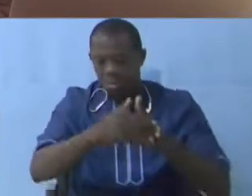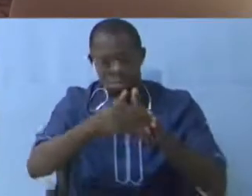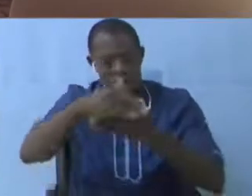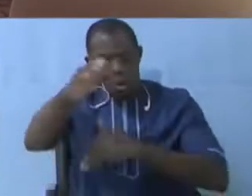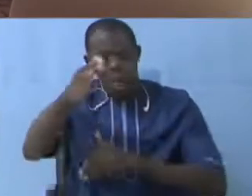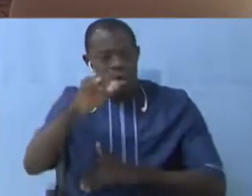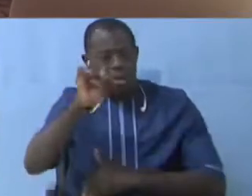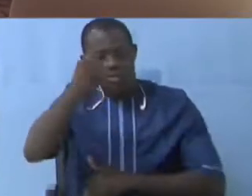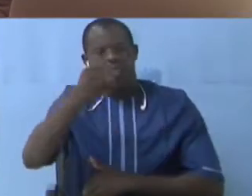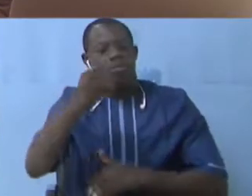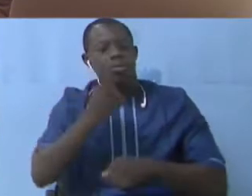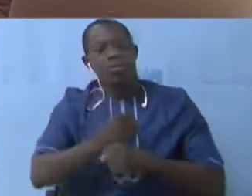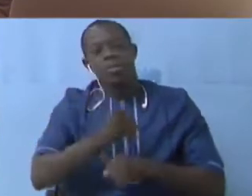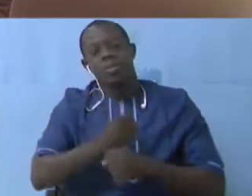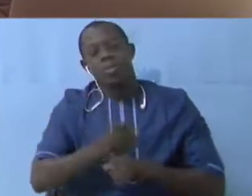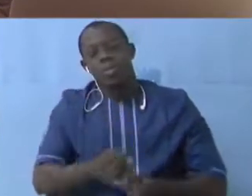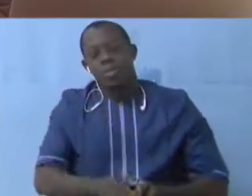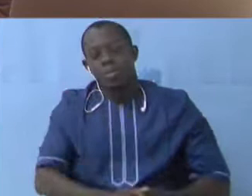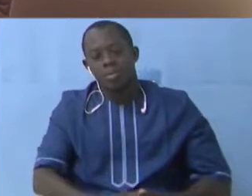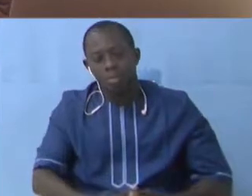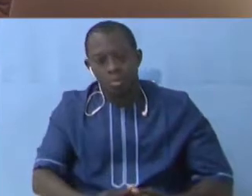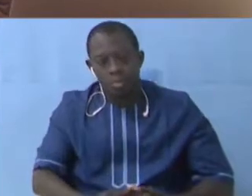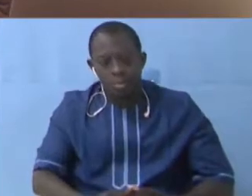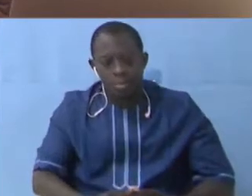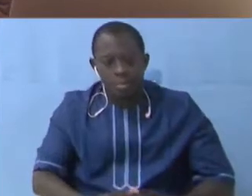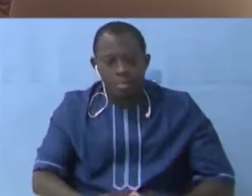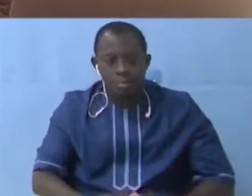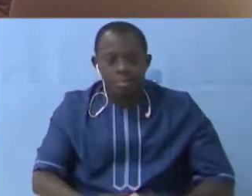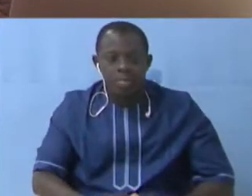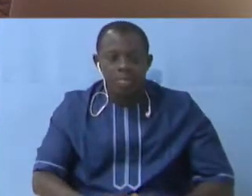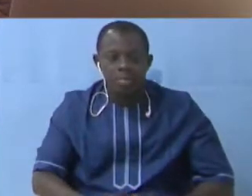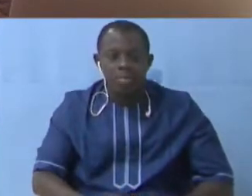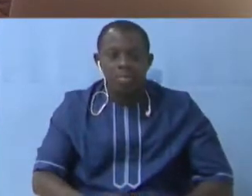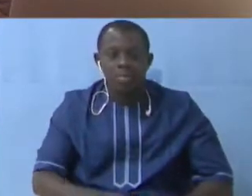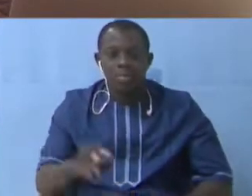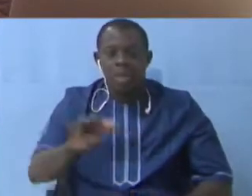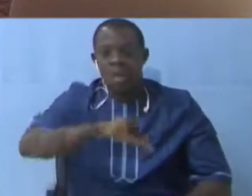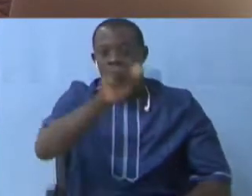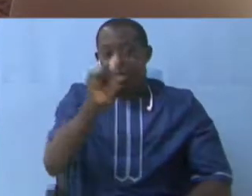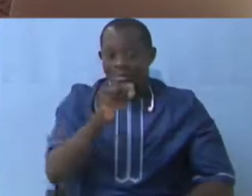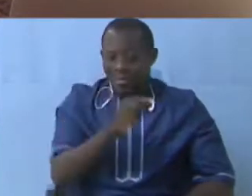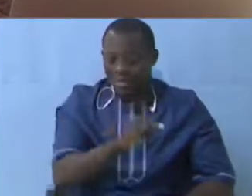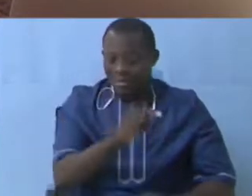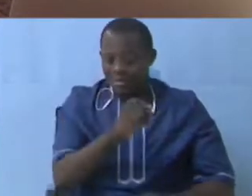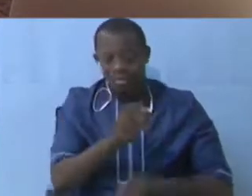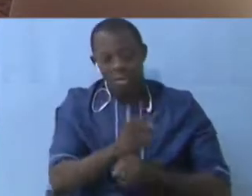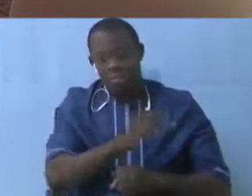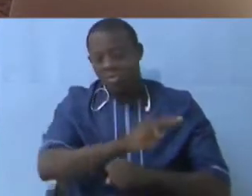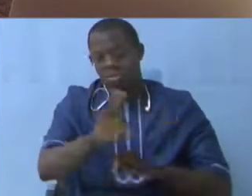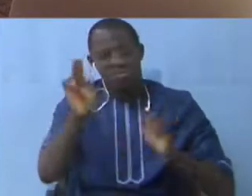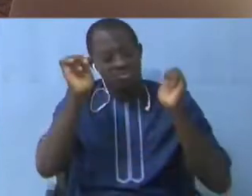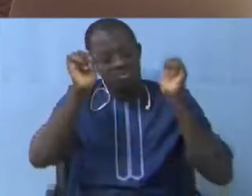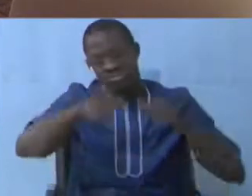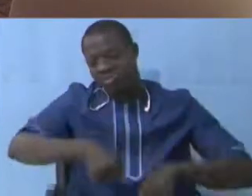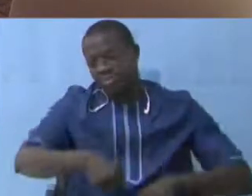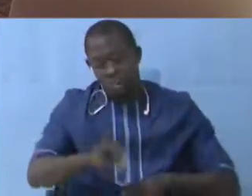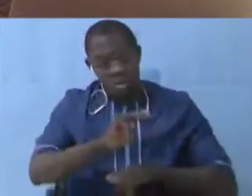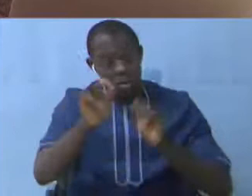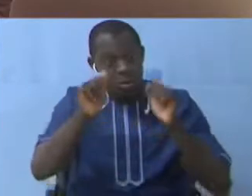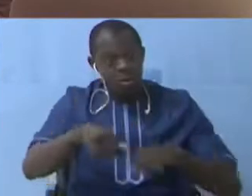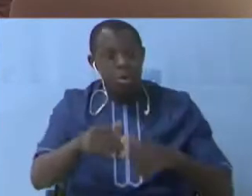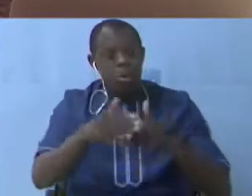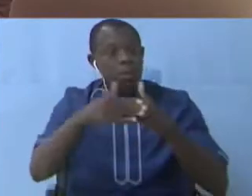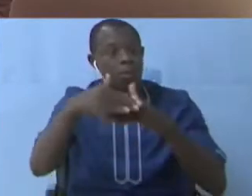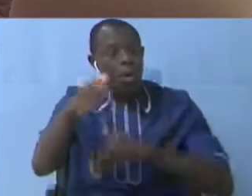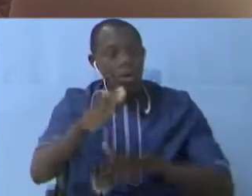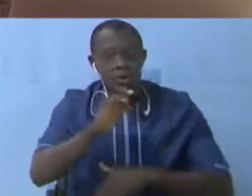fànn boobu nga xam ne moo aju ci wàlli tafaar gi dafa jéggi dayo. And in effect was going to make it impossible for a lot of journalists to exercise